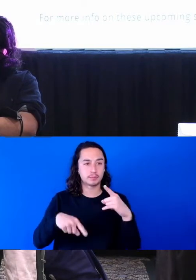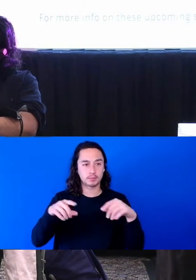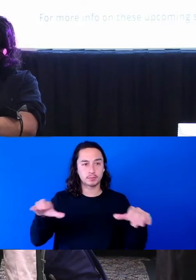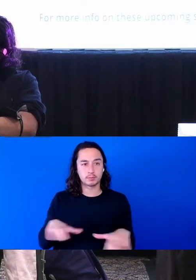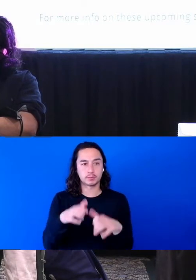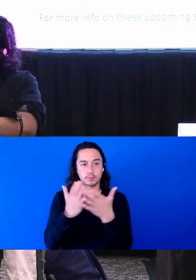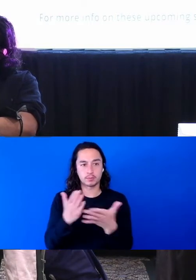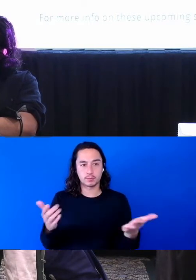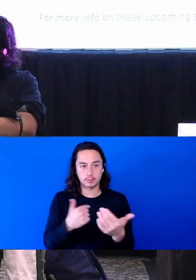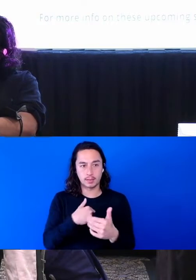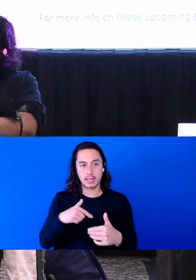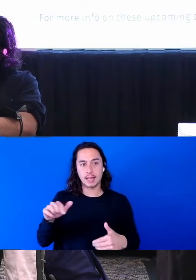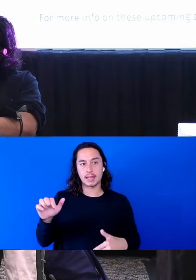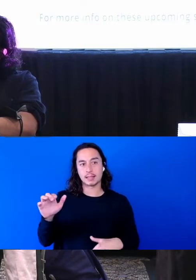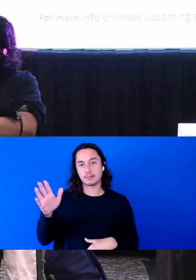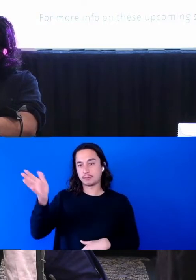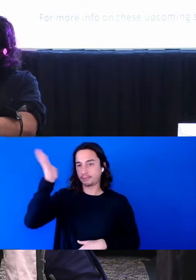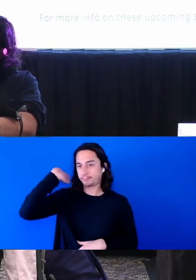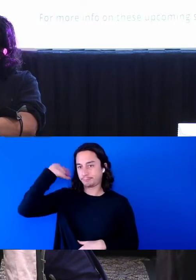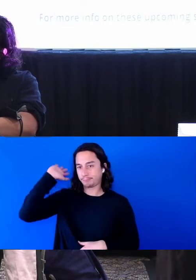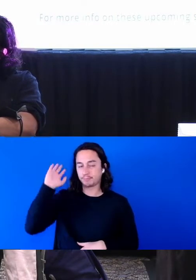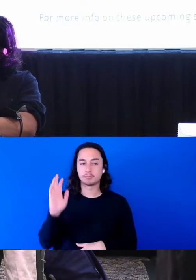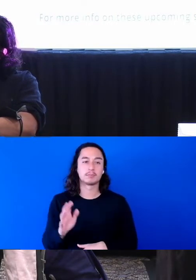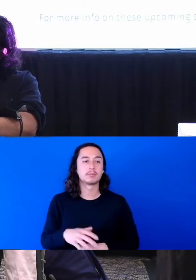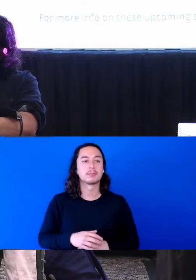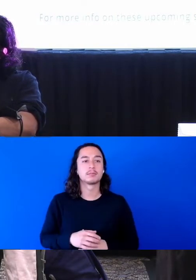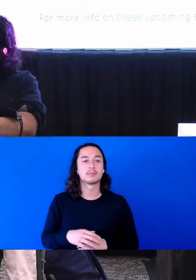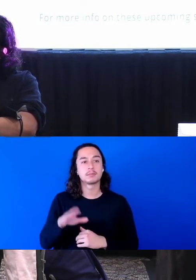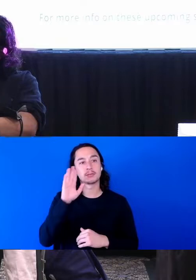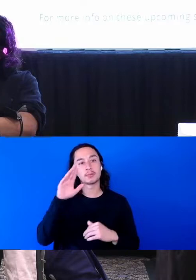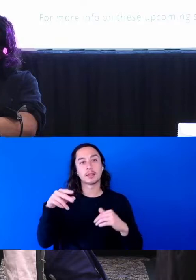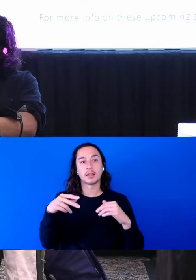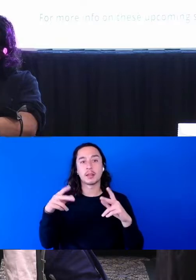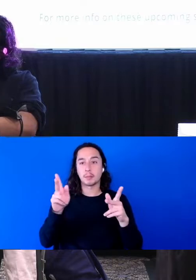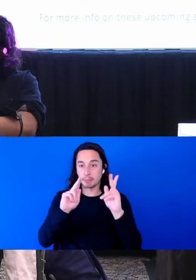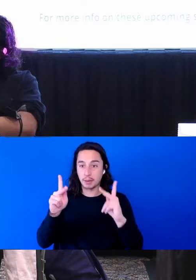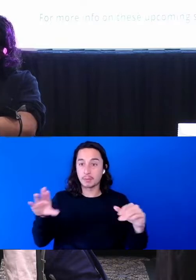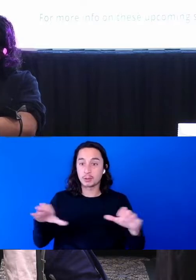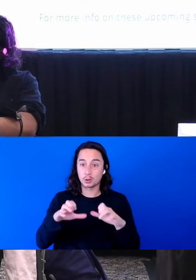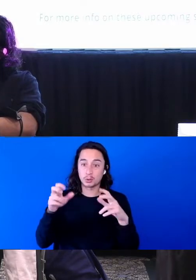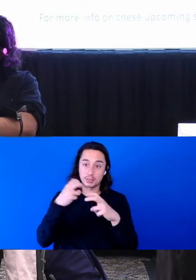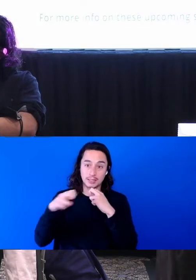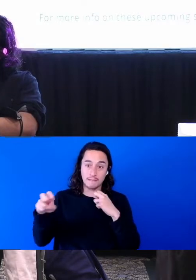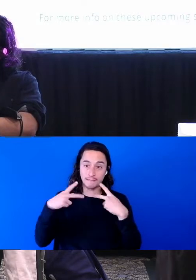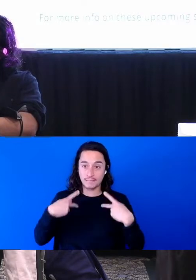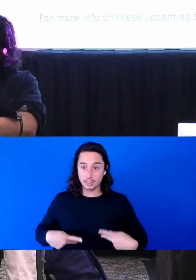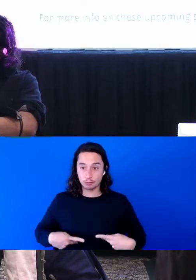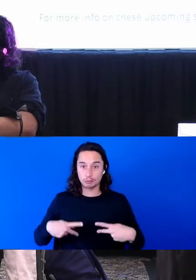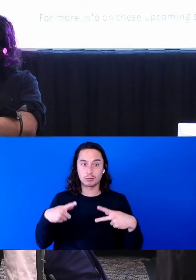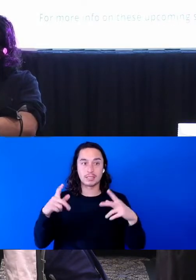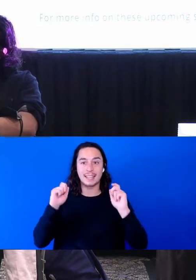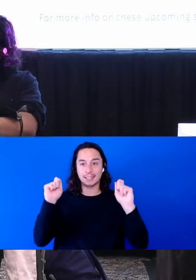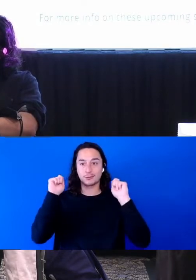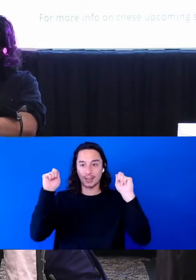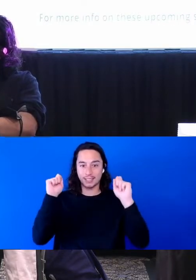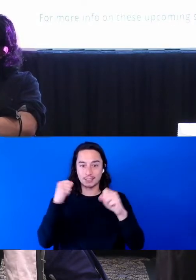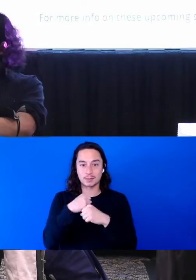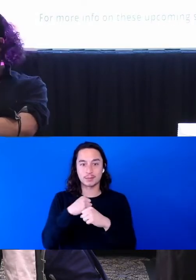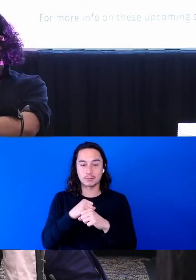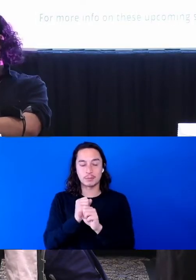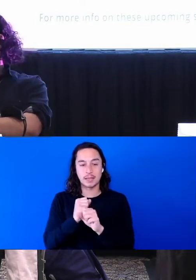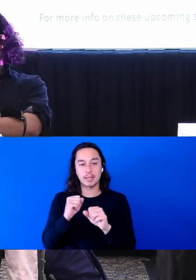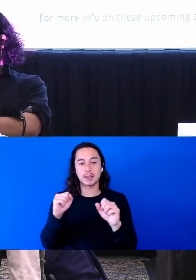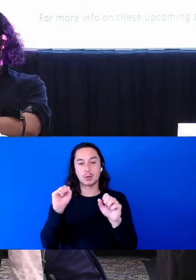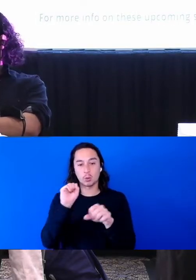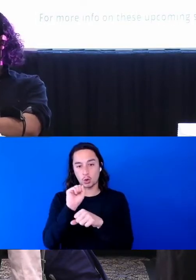doing before, which is like making people do really difficult physical exercises in order to make work.